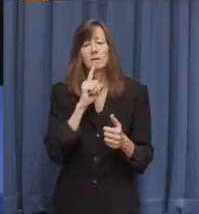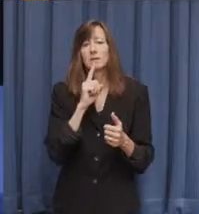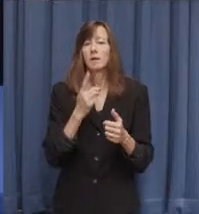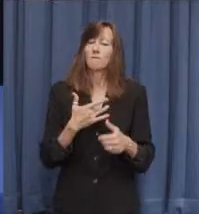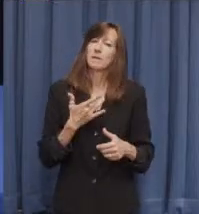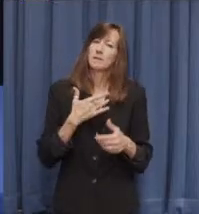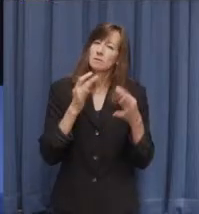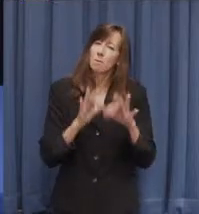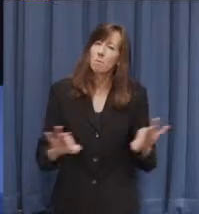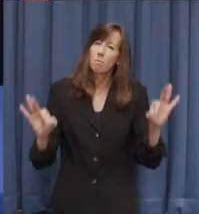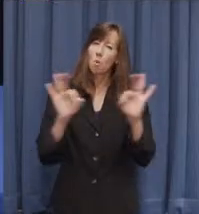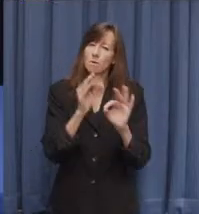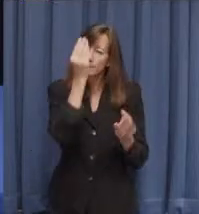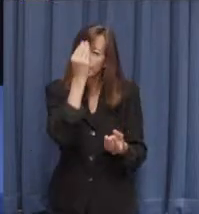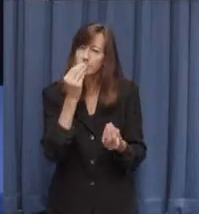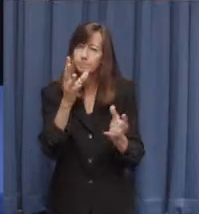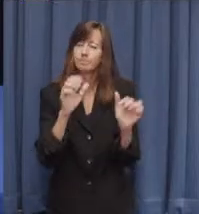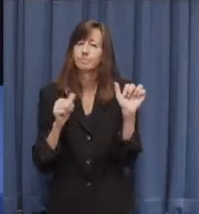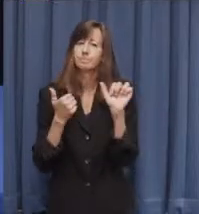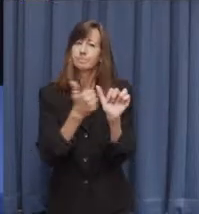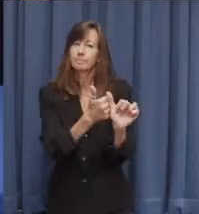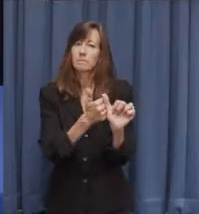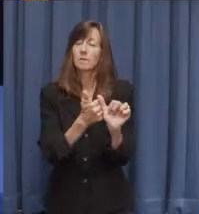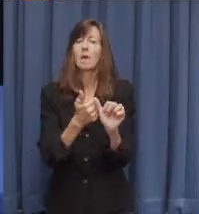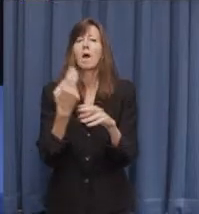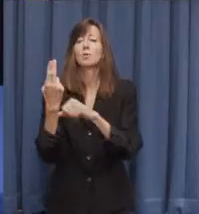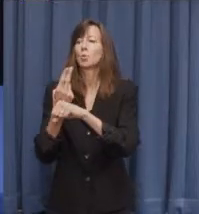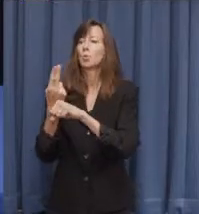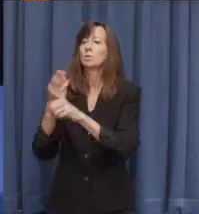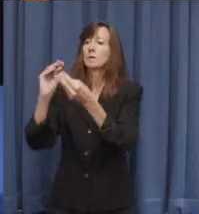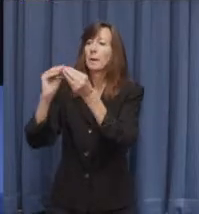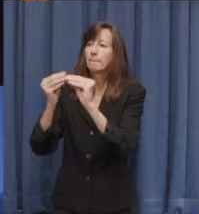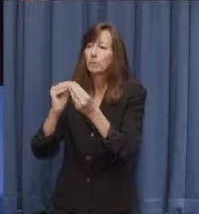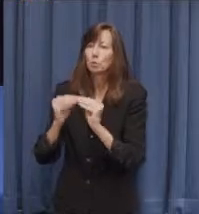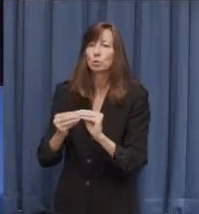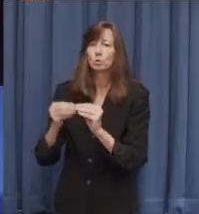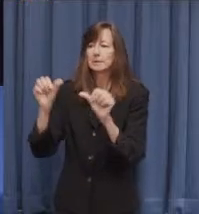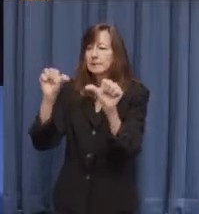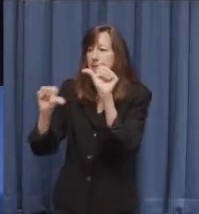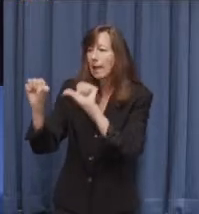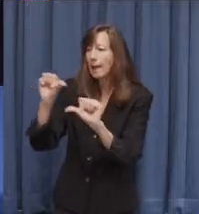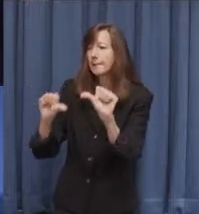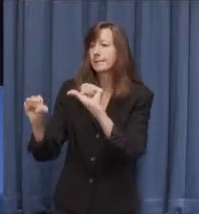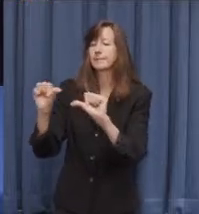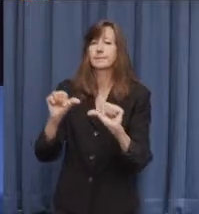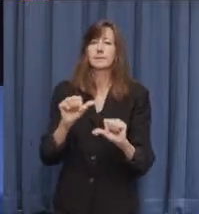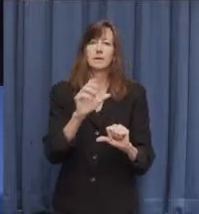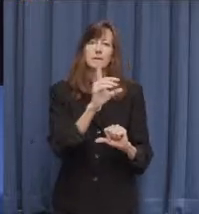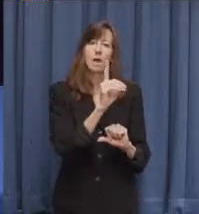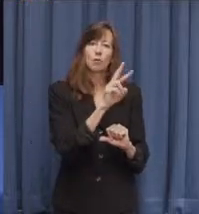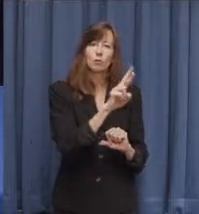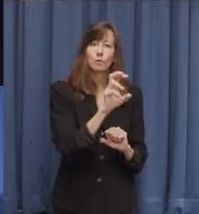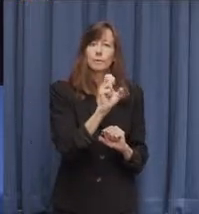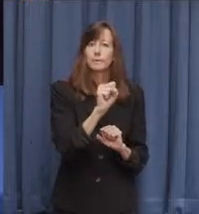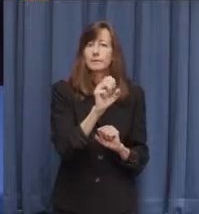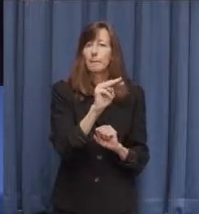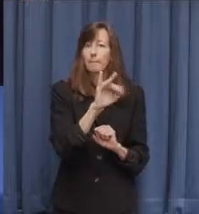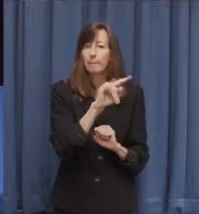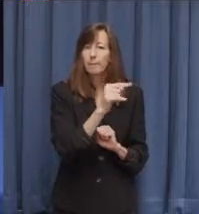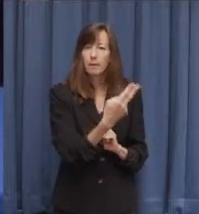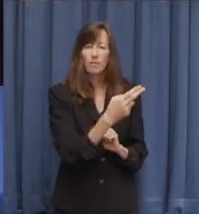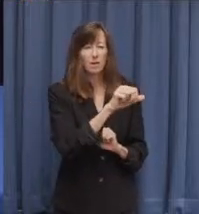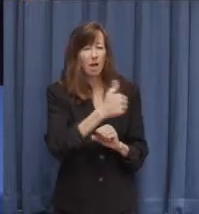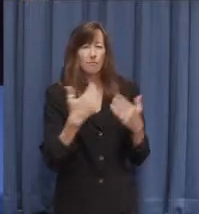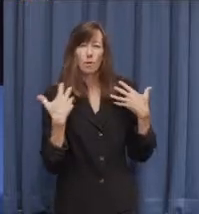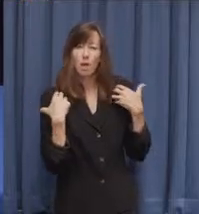facts and the science and the data, to rely on our health commissioner, Dr. Smith, that you all know, and other public health experts in the state and